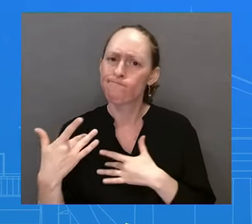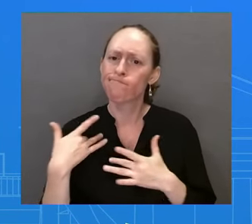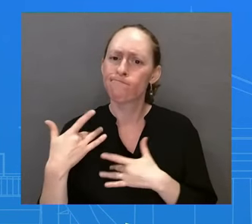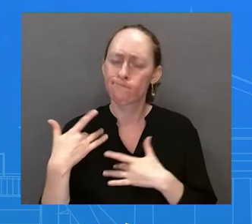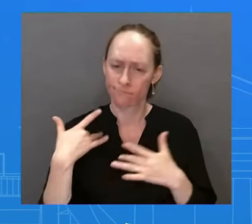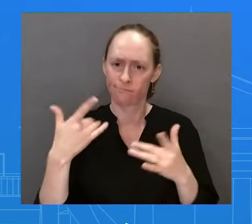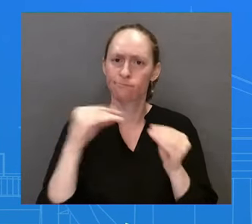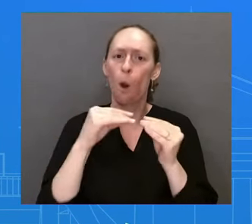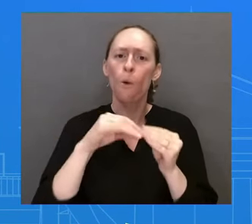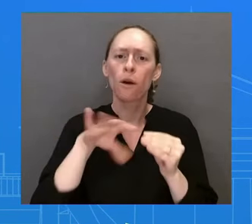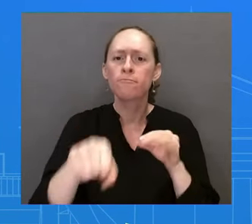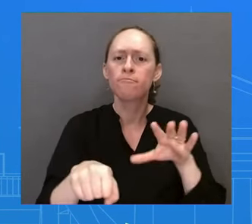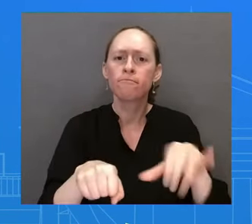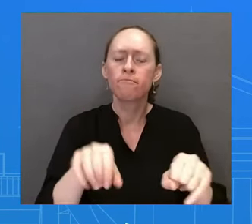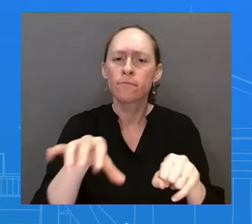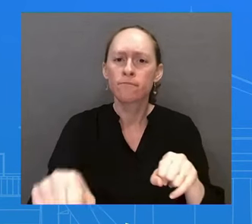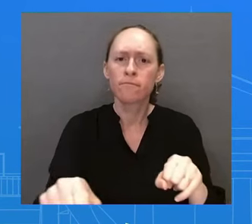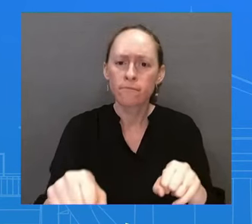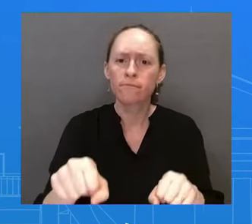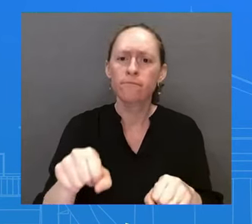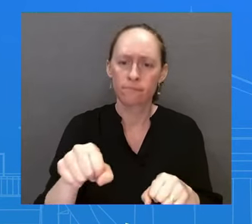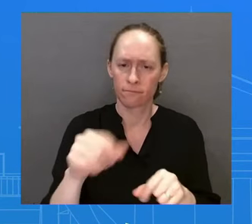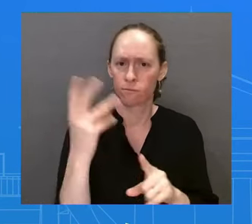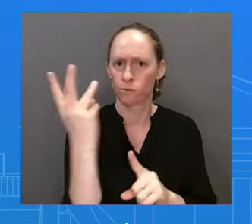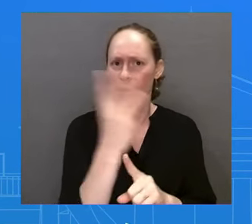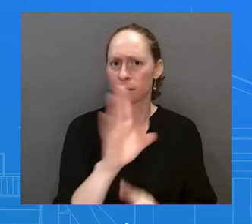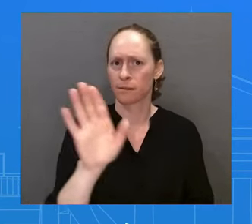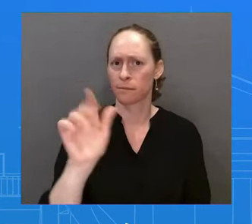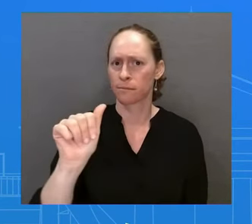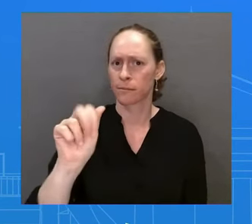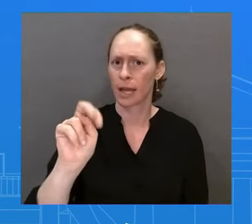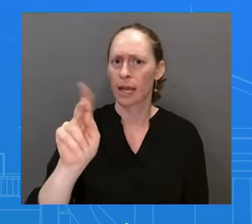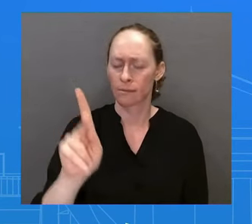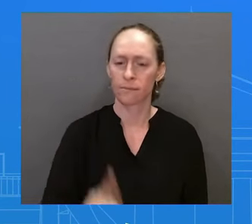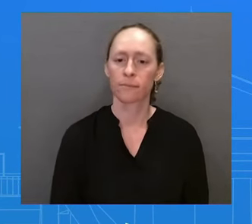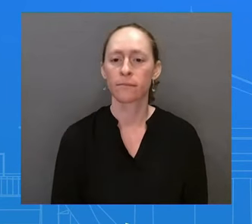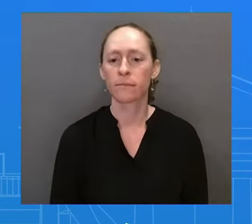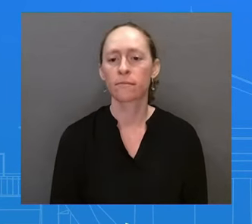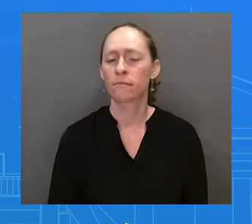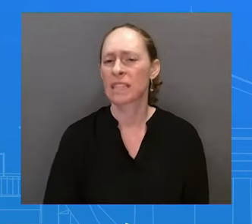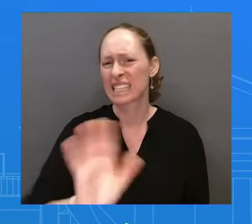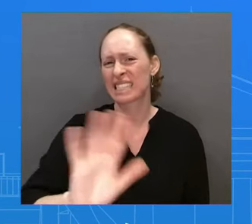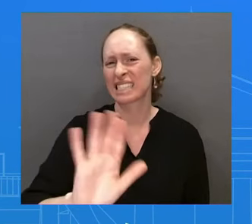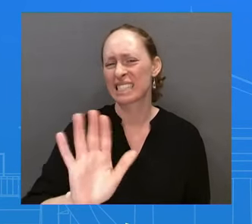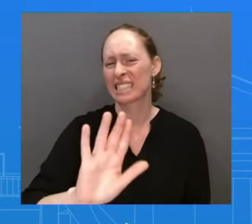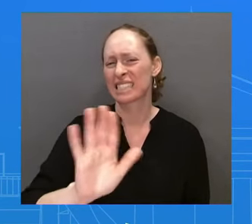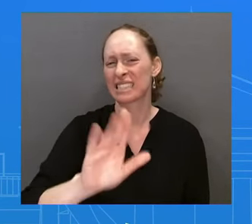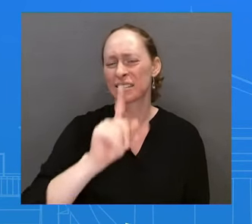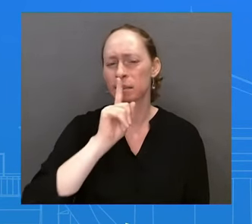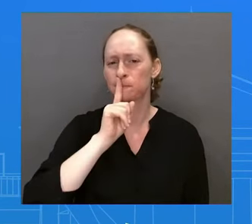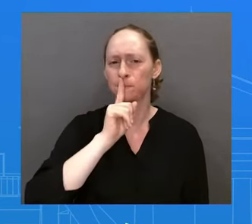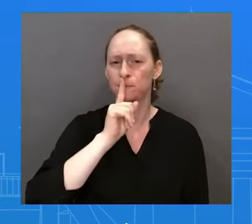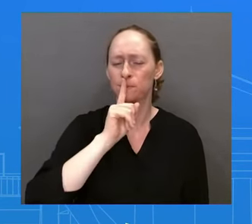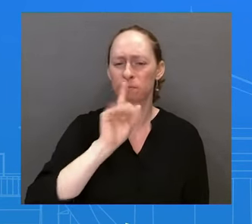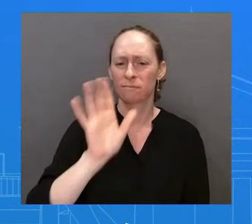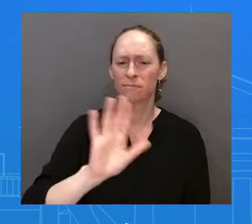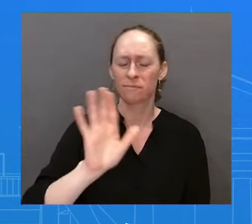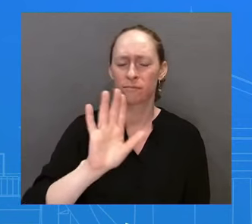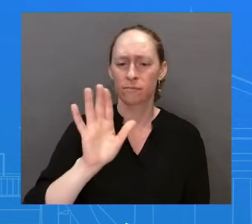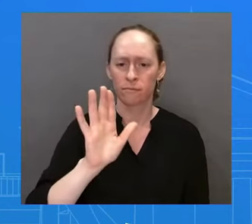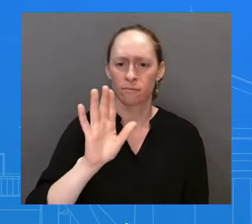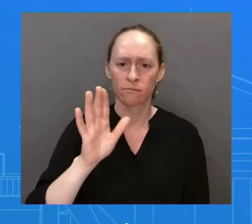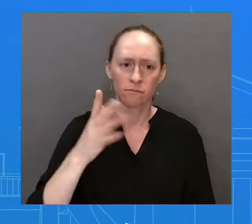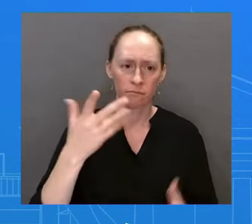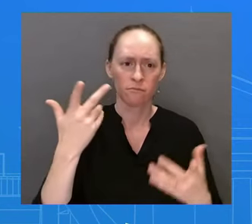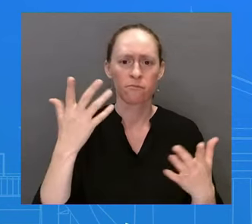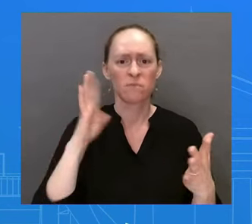in the West Bank, that we don't want to see actions taken that are going to make a two-state solution that much